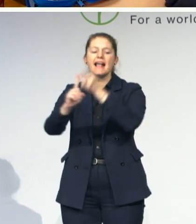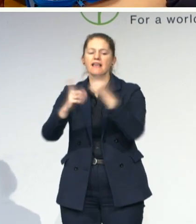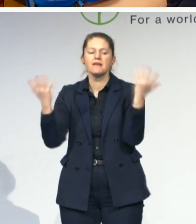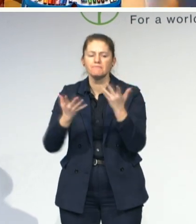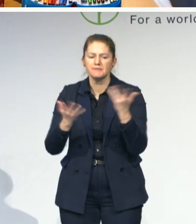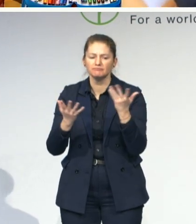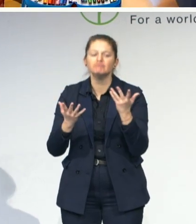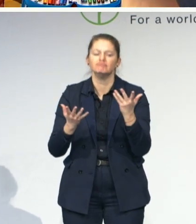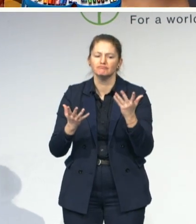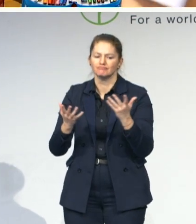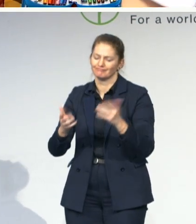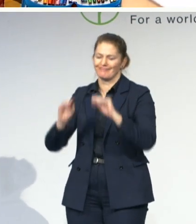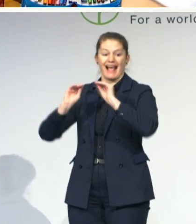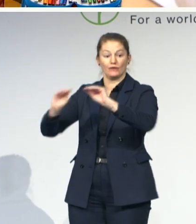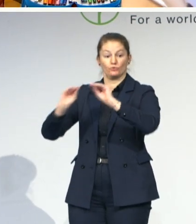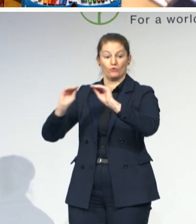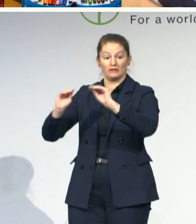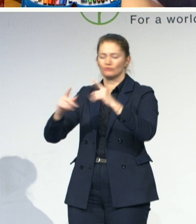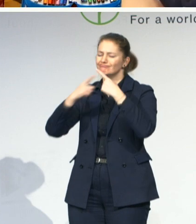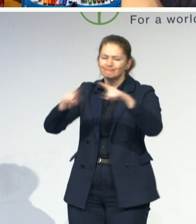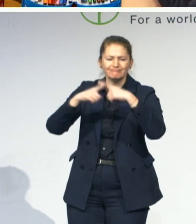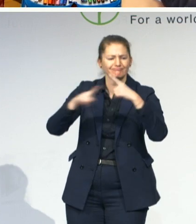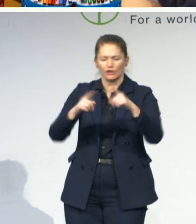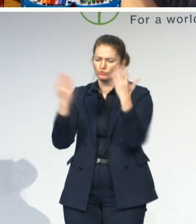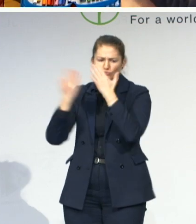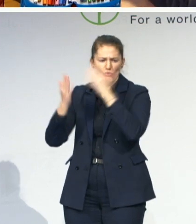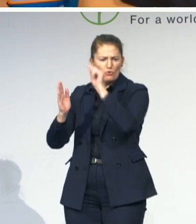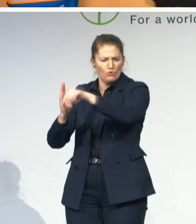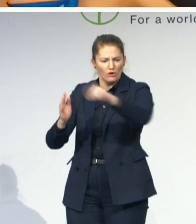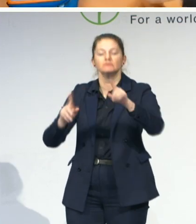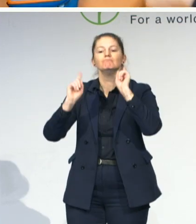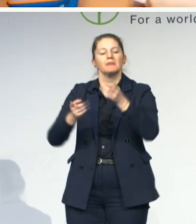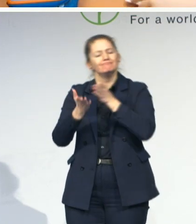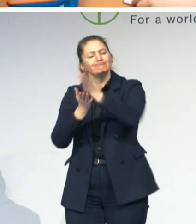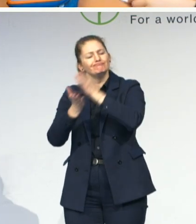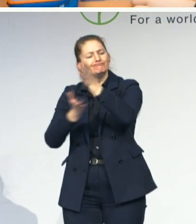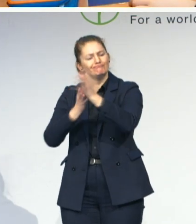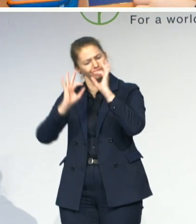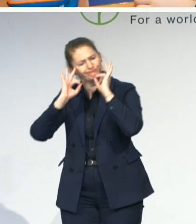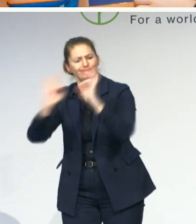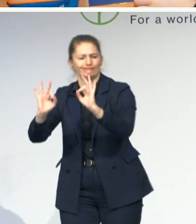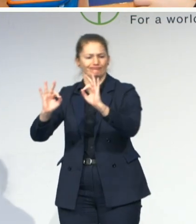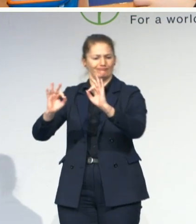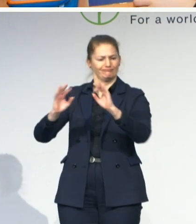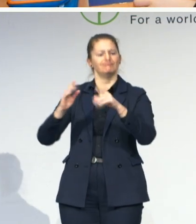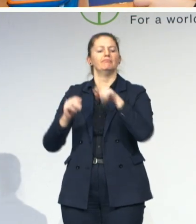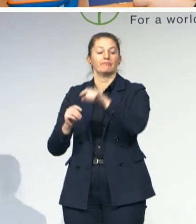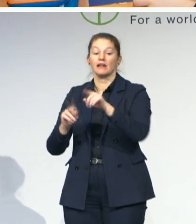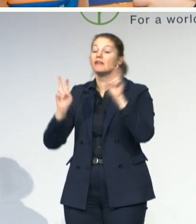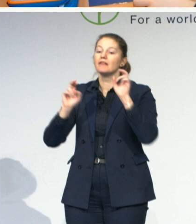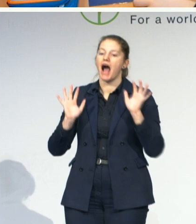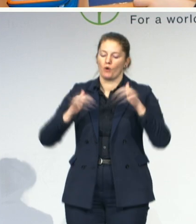education facilities in Vienna to achieve a continuous and successful school process for children with autism,